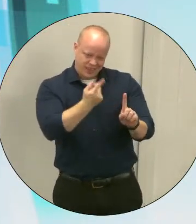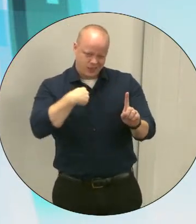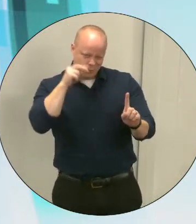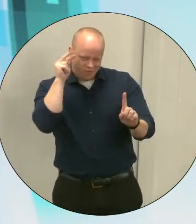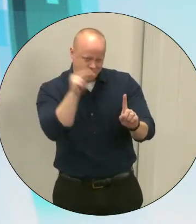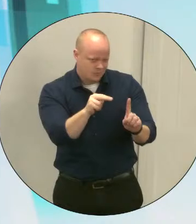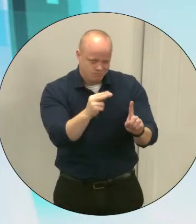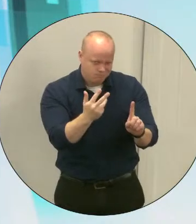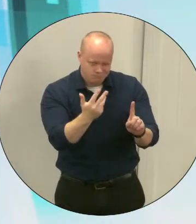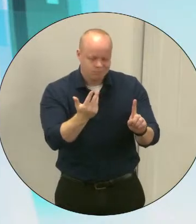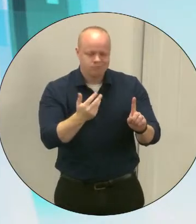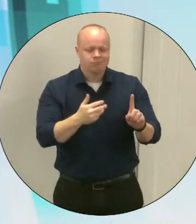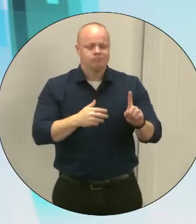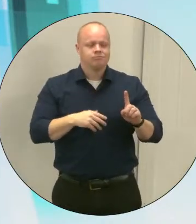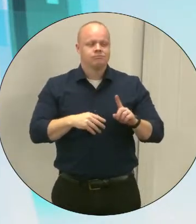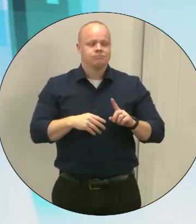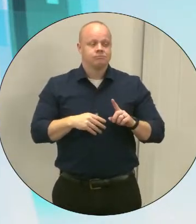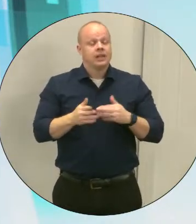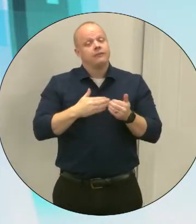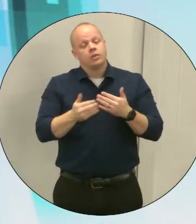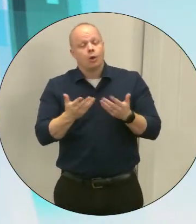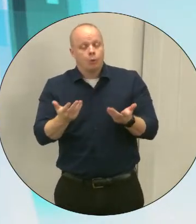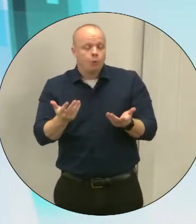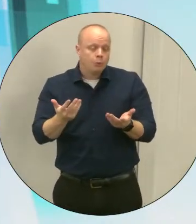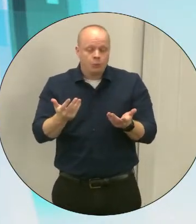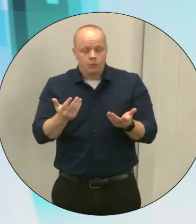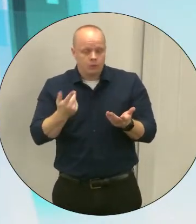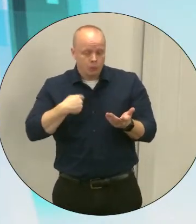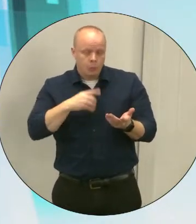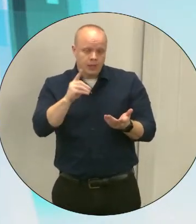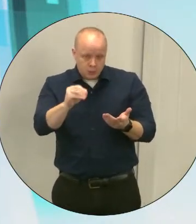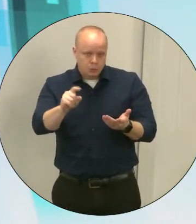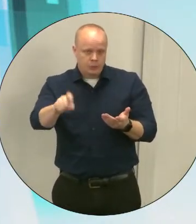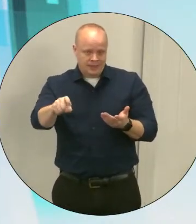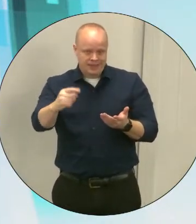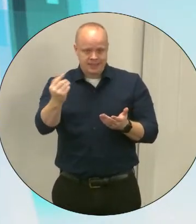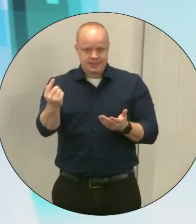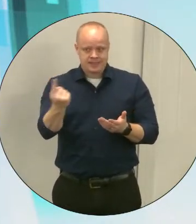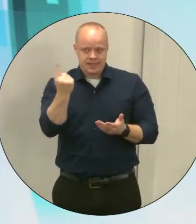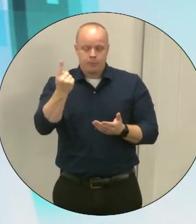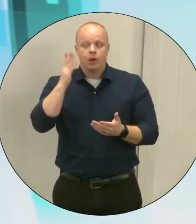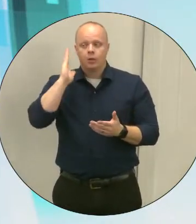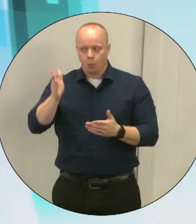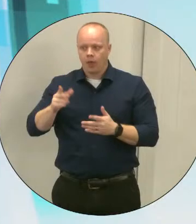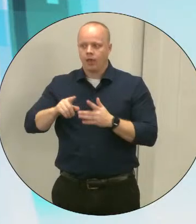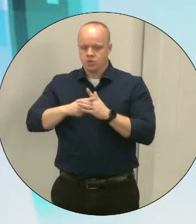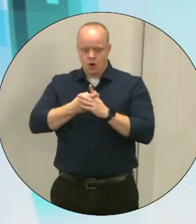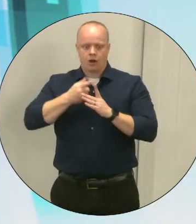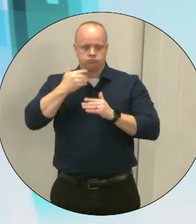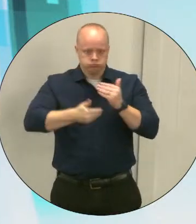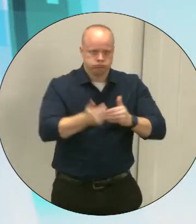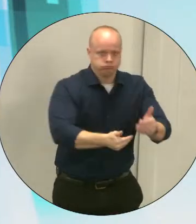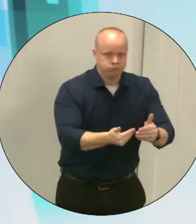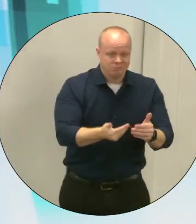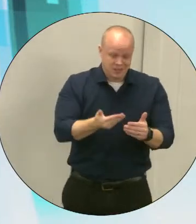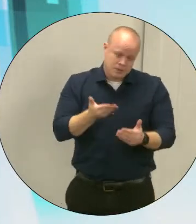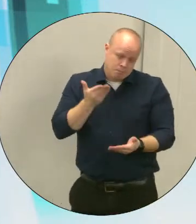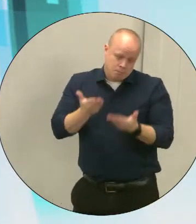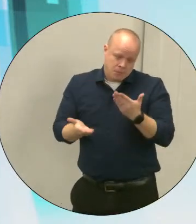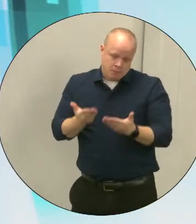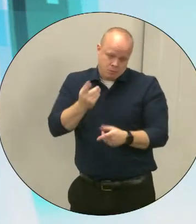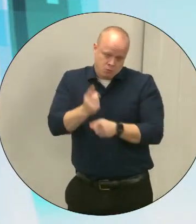at. Even though, you know, we do need somebody who is going to hit the ground running, and that probably is